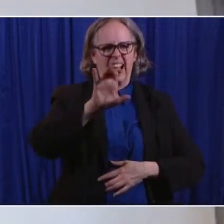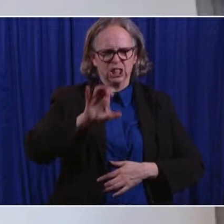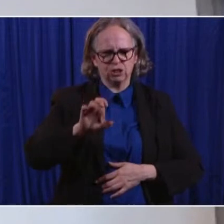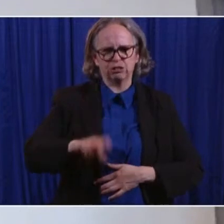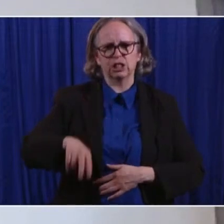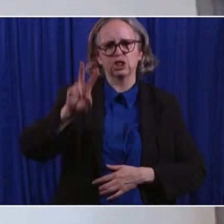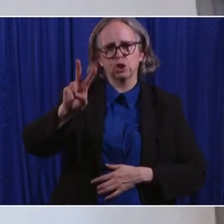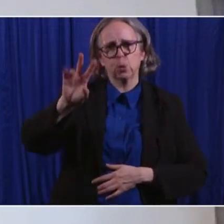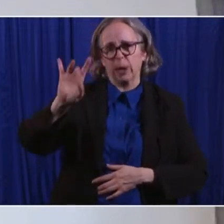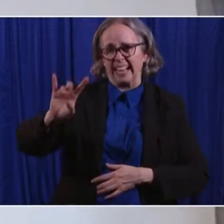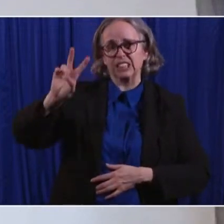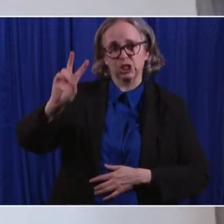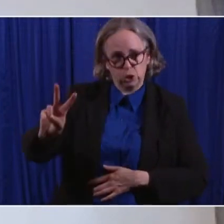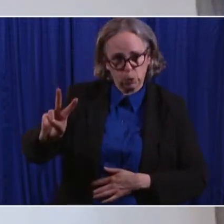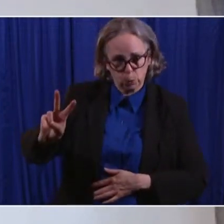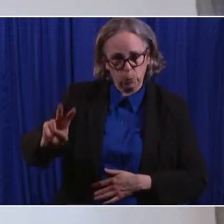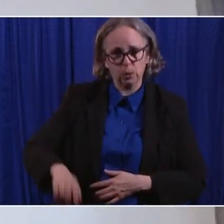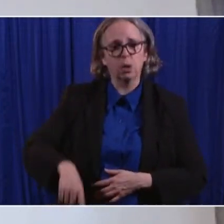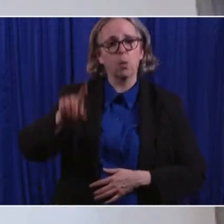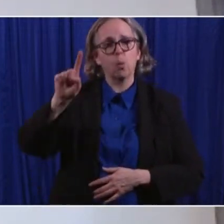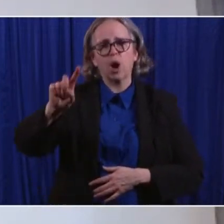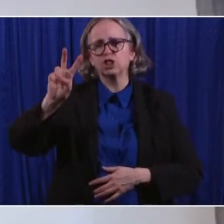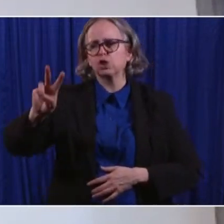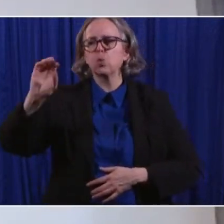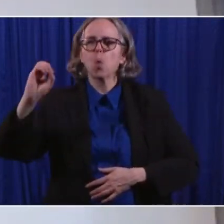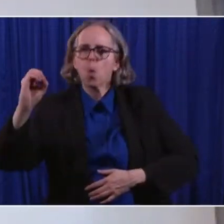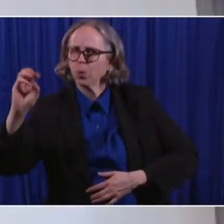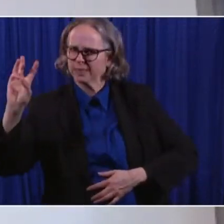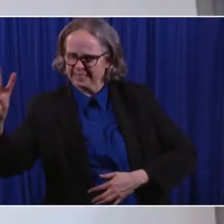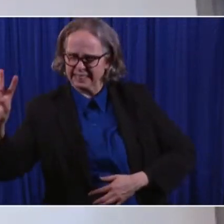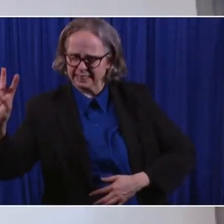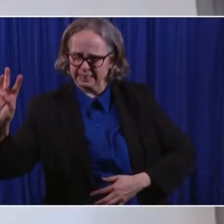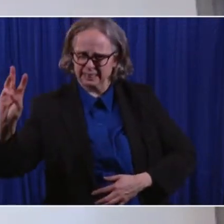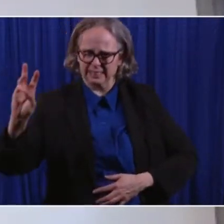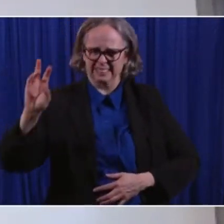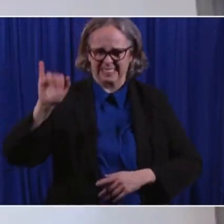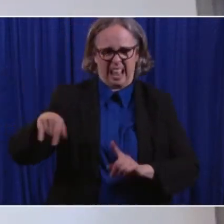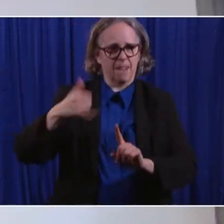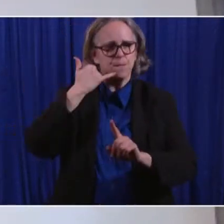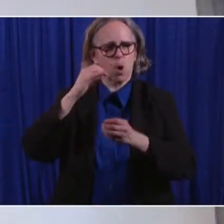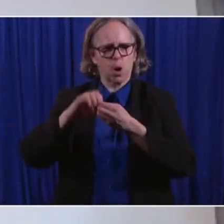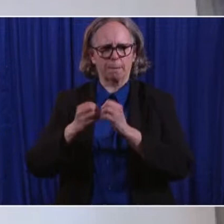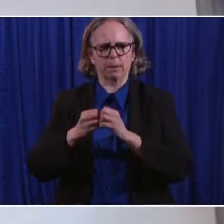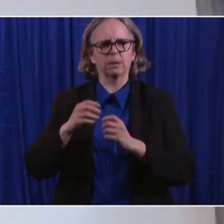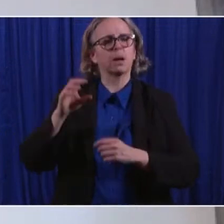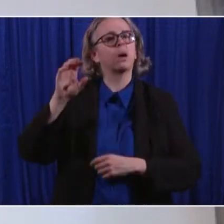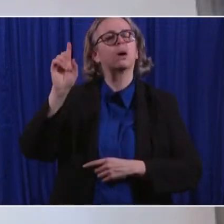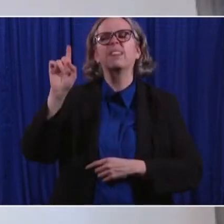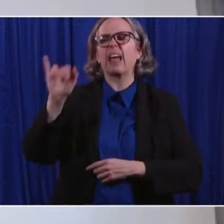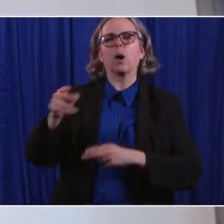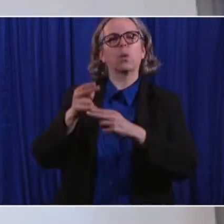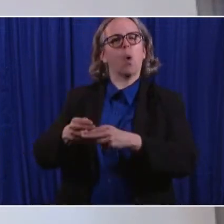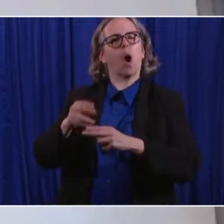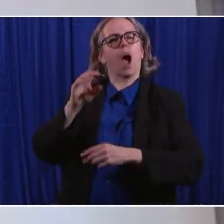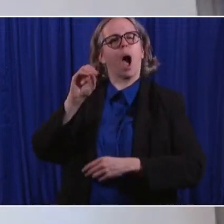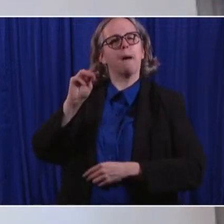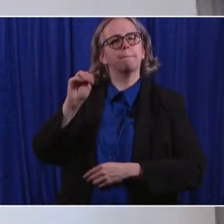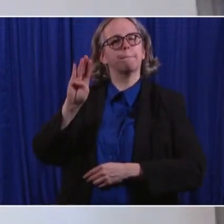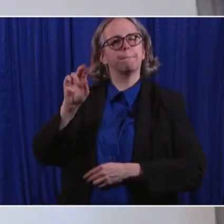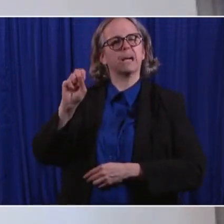1-800-282-1206. And sir, I will say throughout, I believe we've had many families